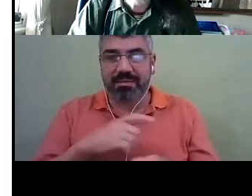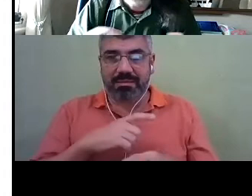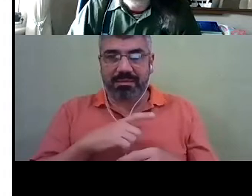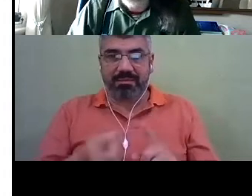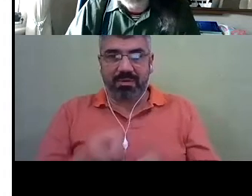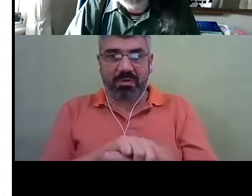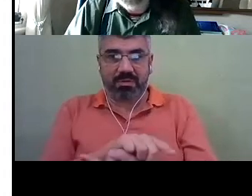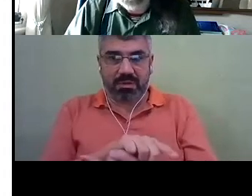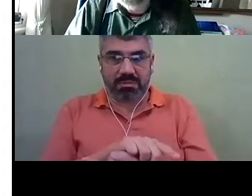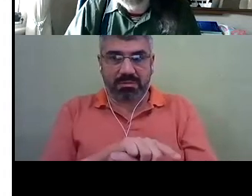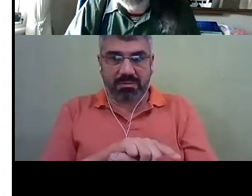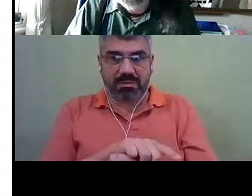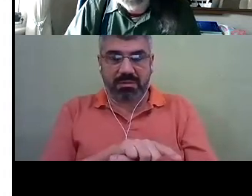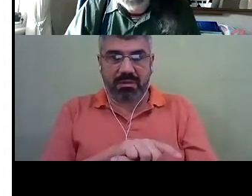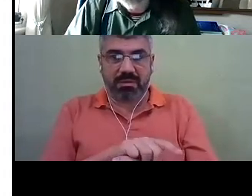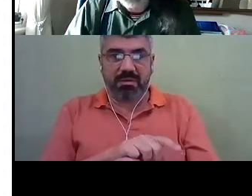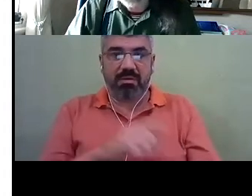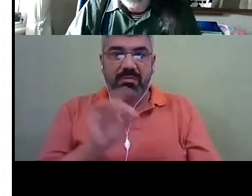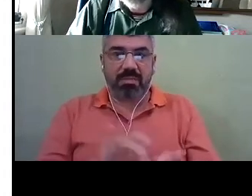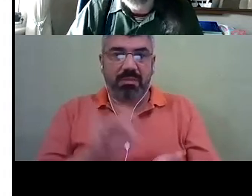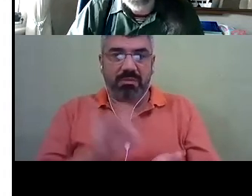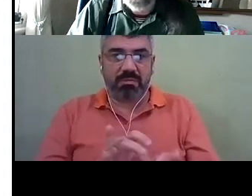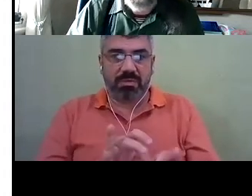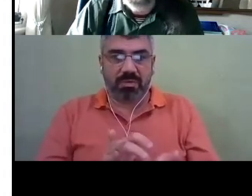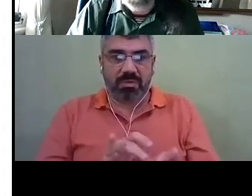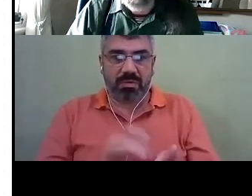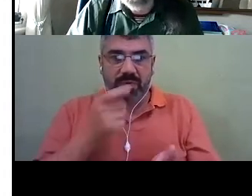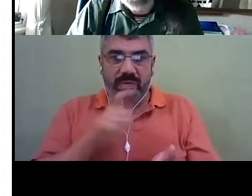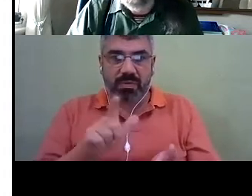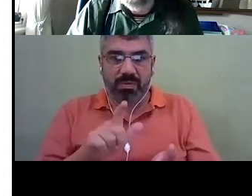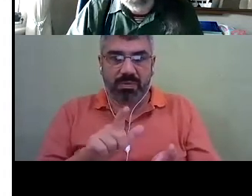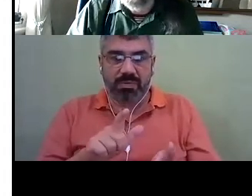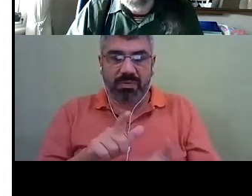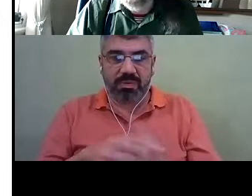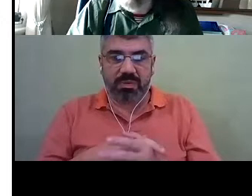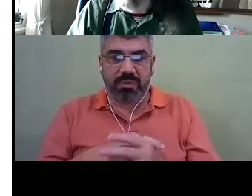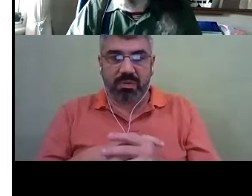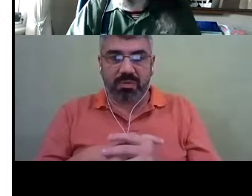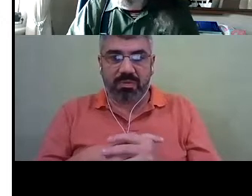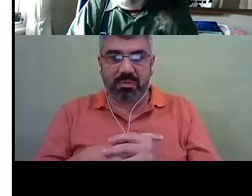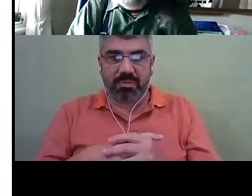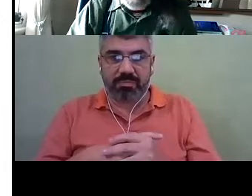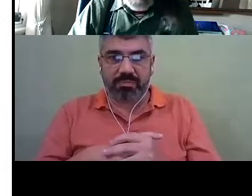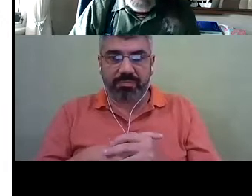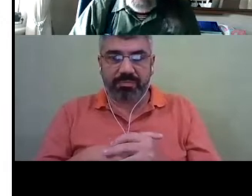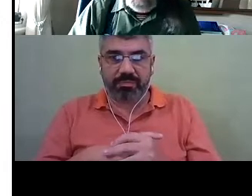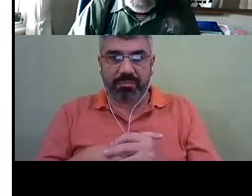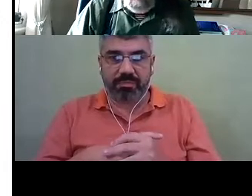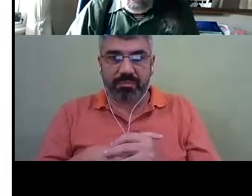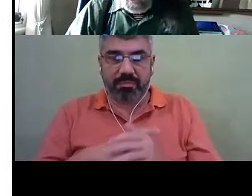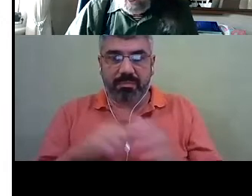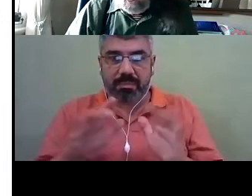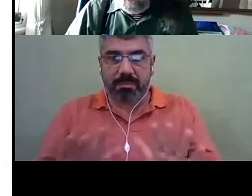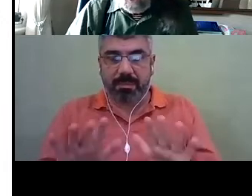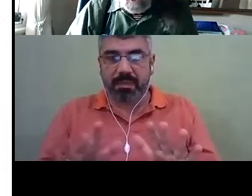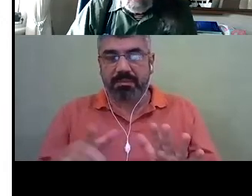measure of how useful something is. You think, oh, that's very good. That explains the value of something. But it doesn't, you see, because